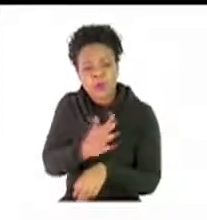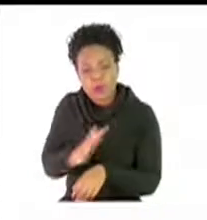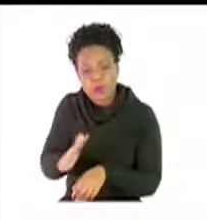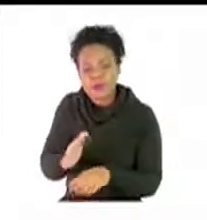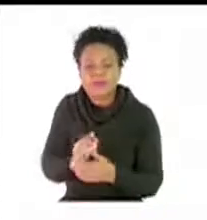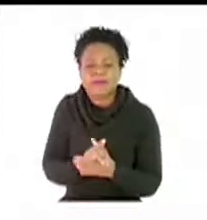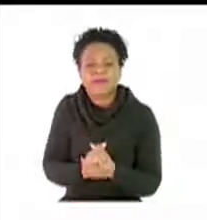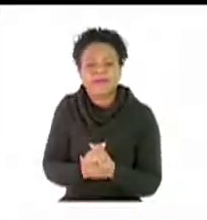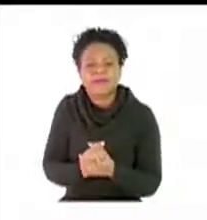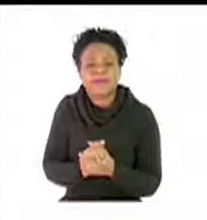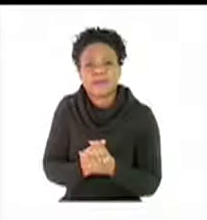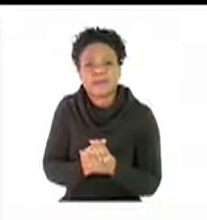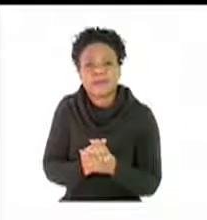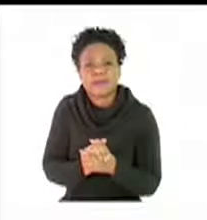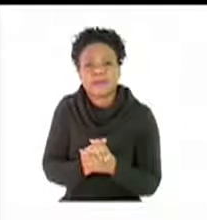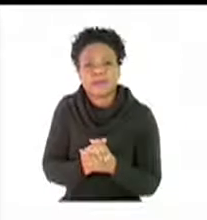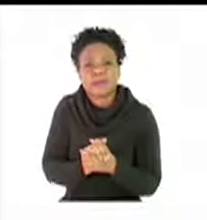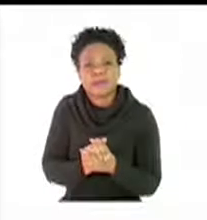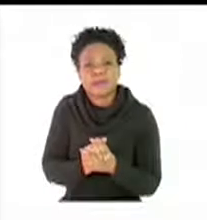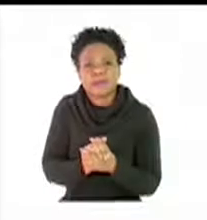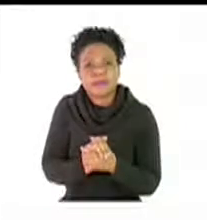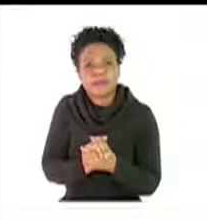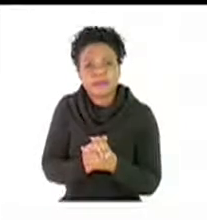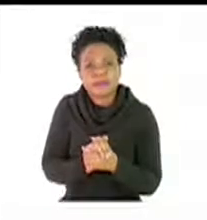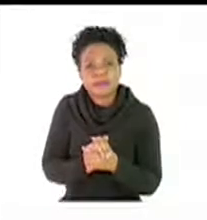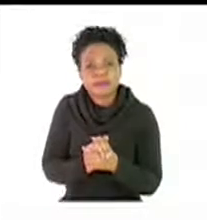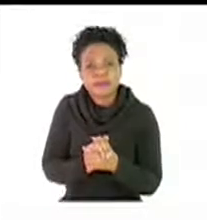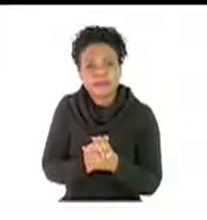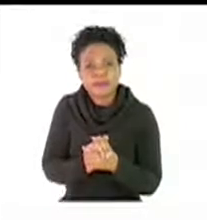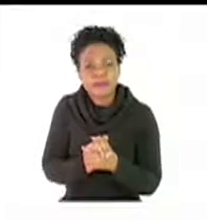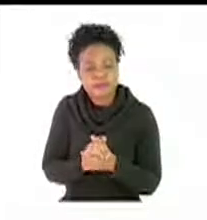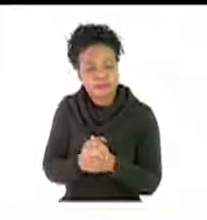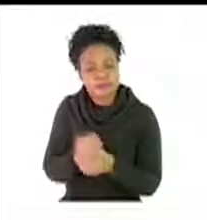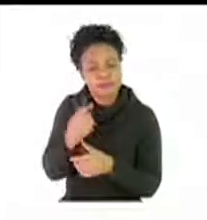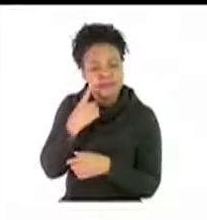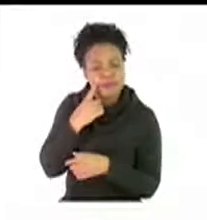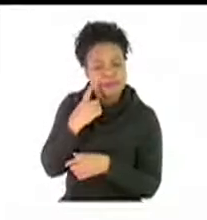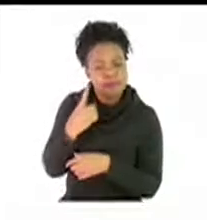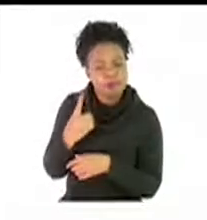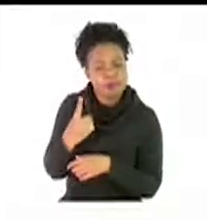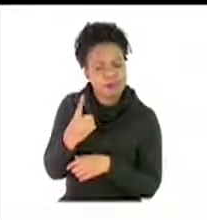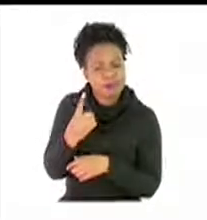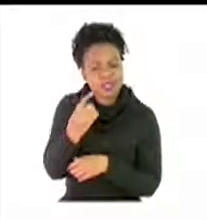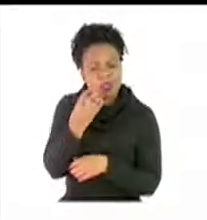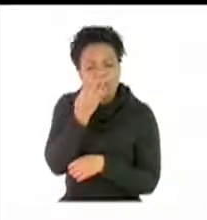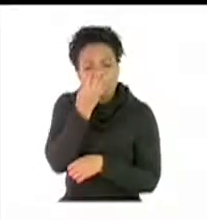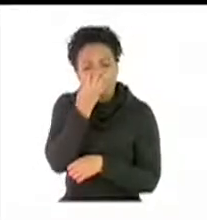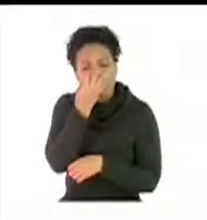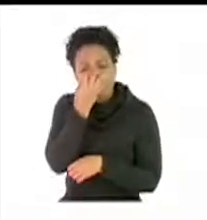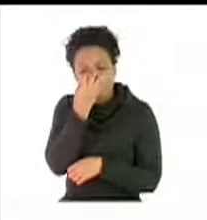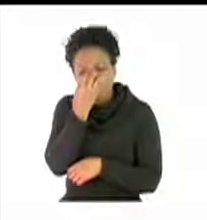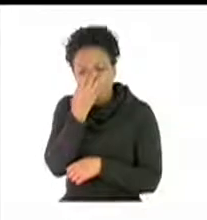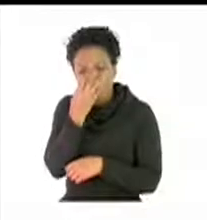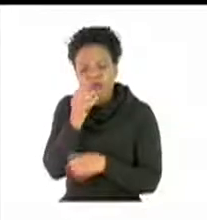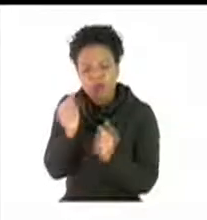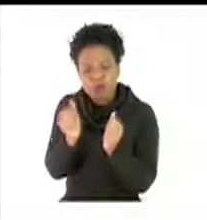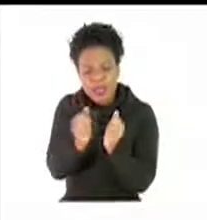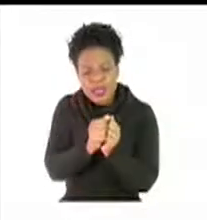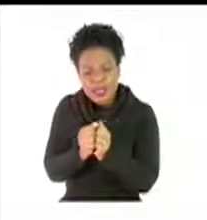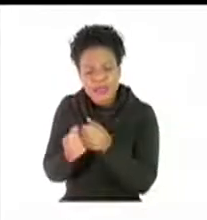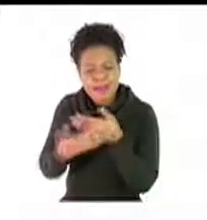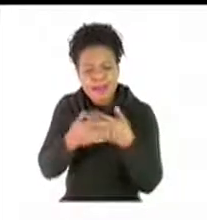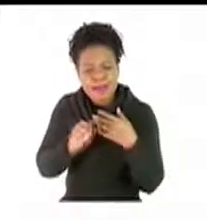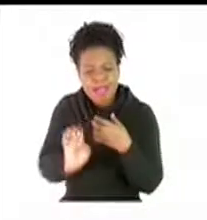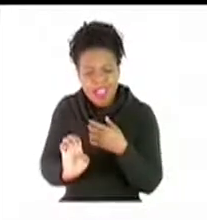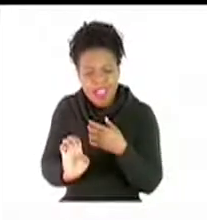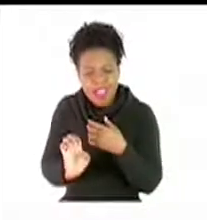Seeing the fox and its cub in the water, the goat asked them why they were in the